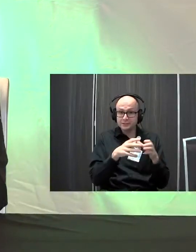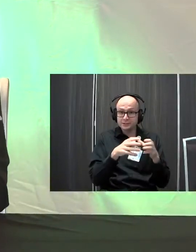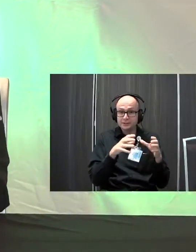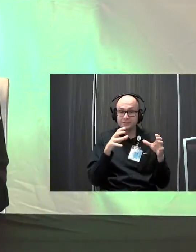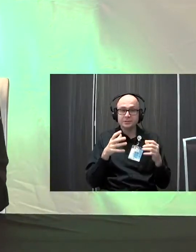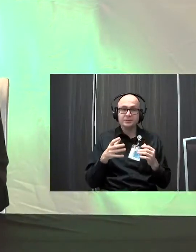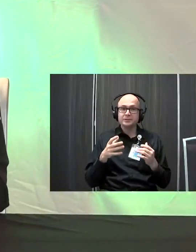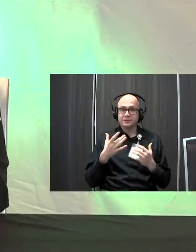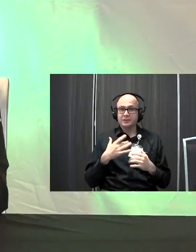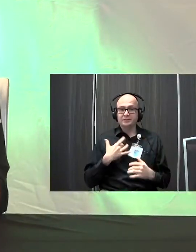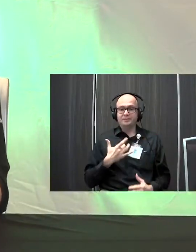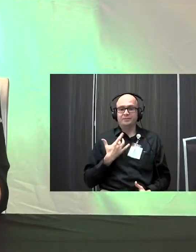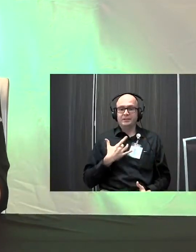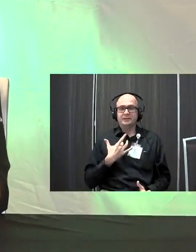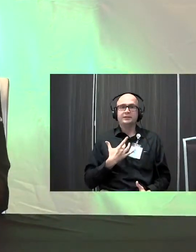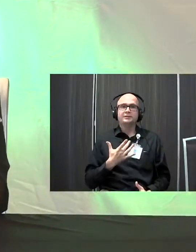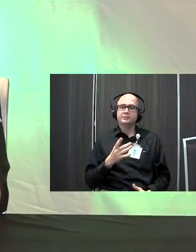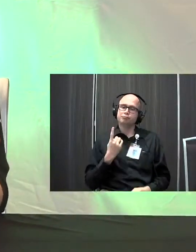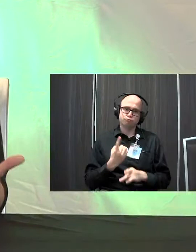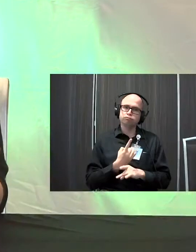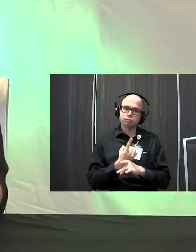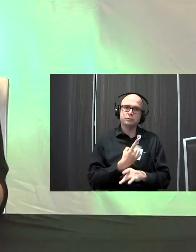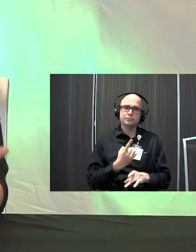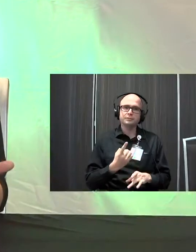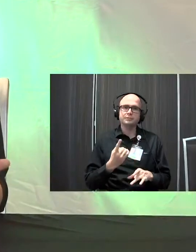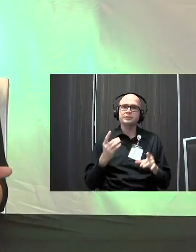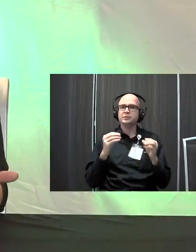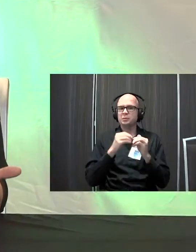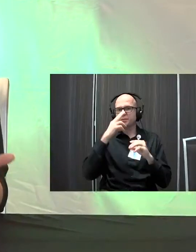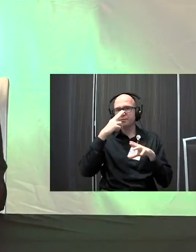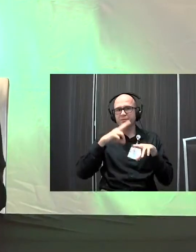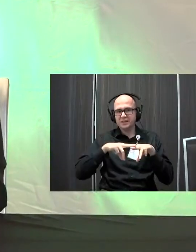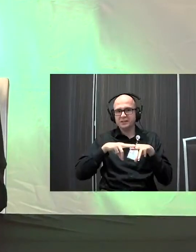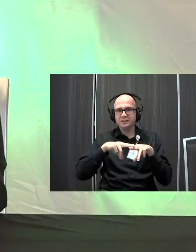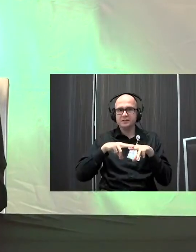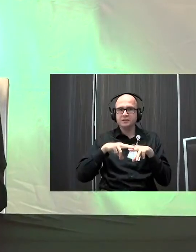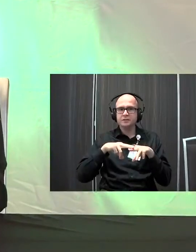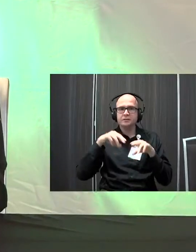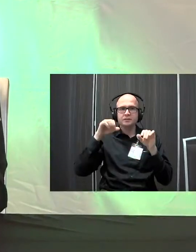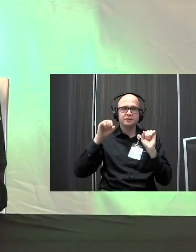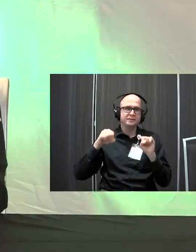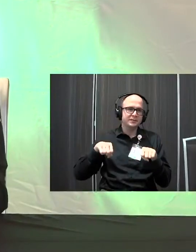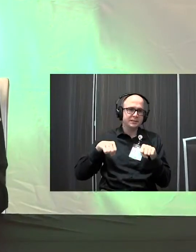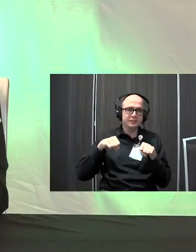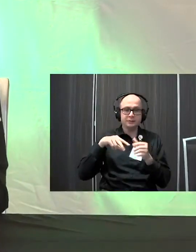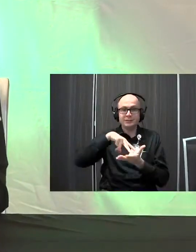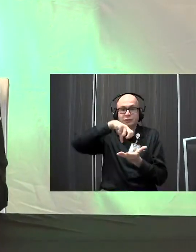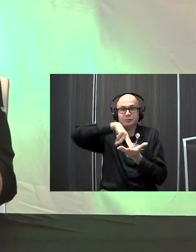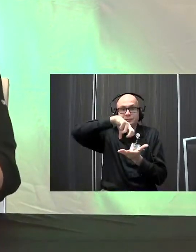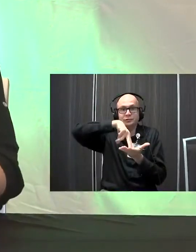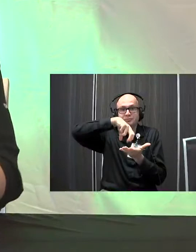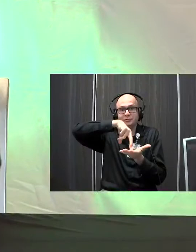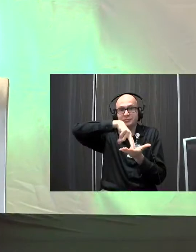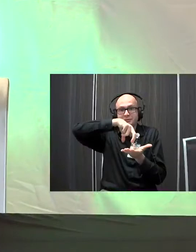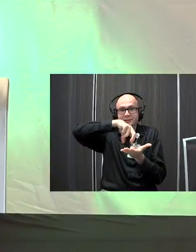getting that same input and it's more appropriate and it's more fun, or can we have them jump up and down, get